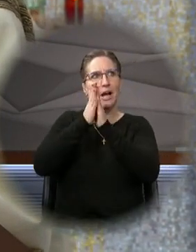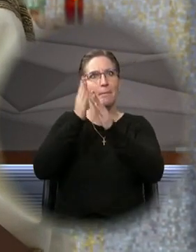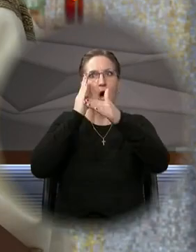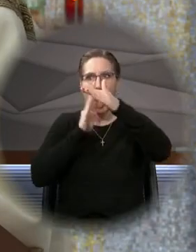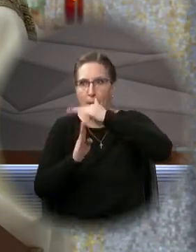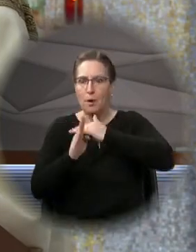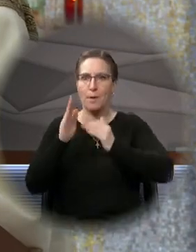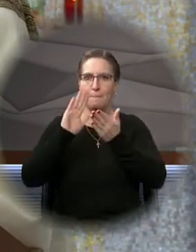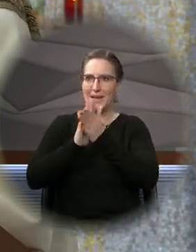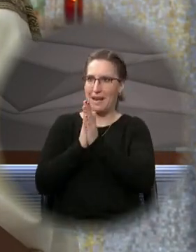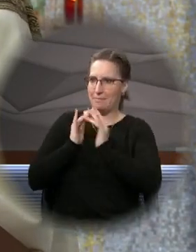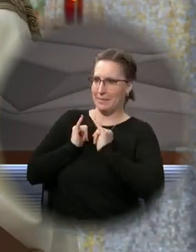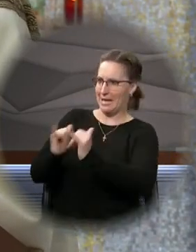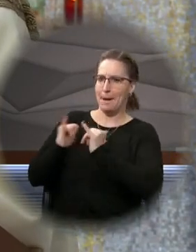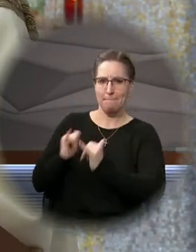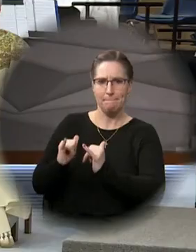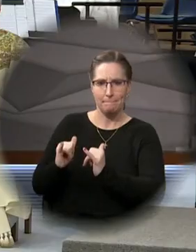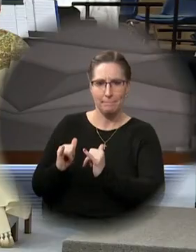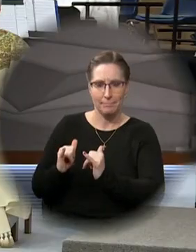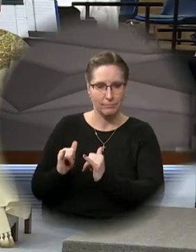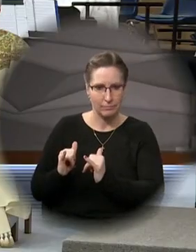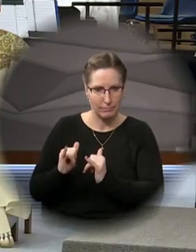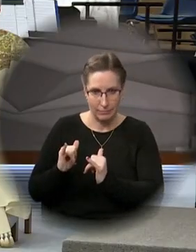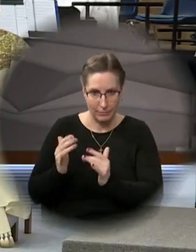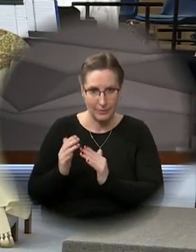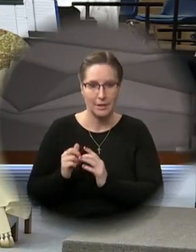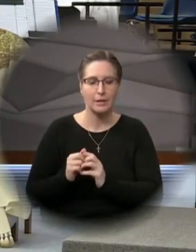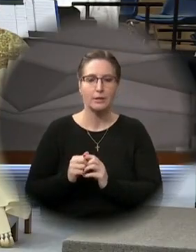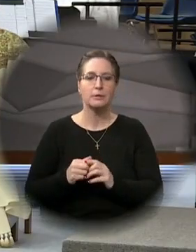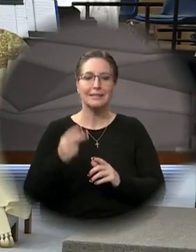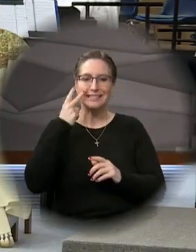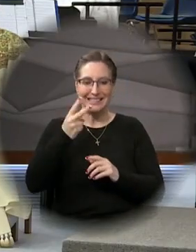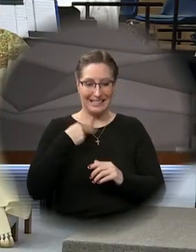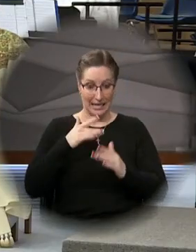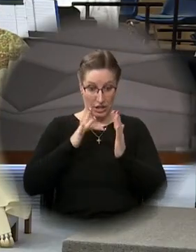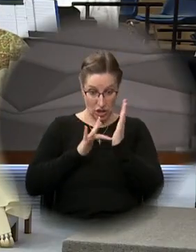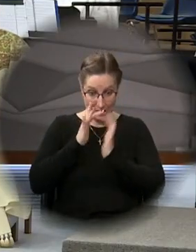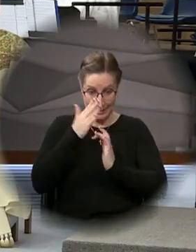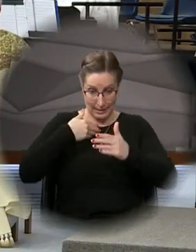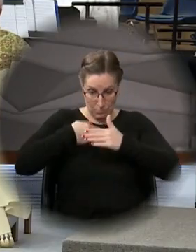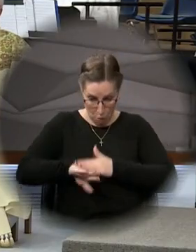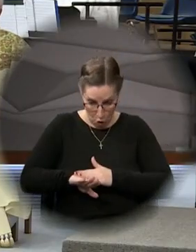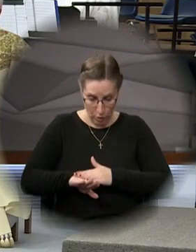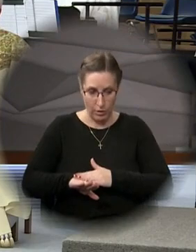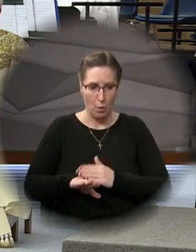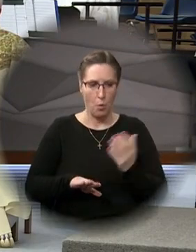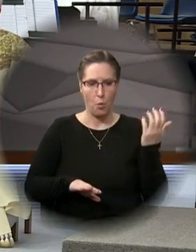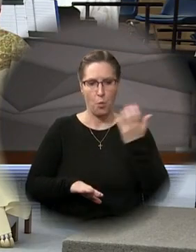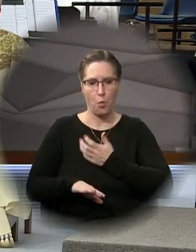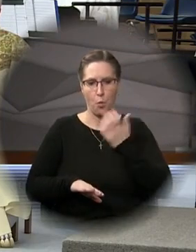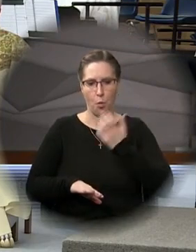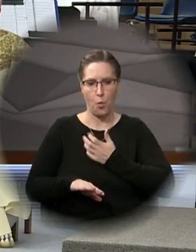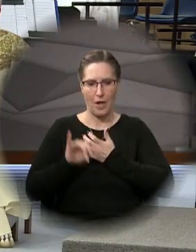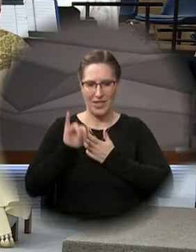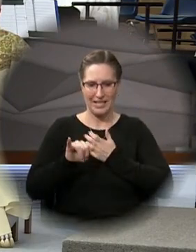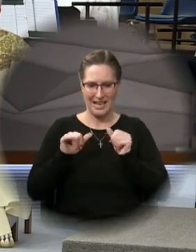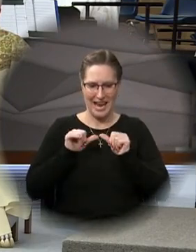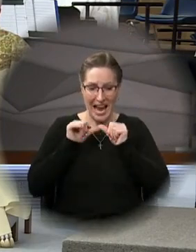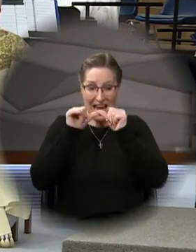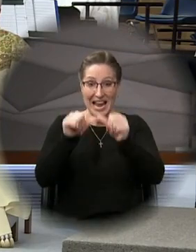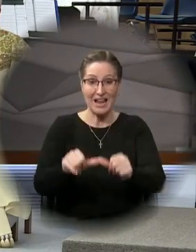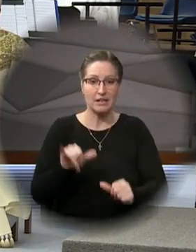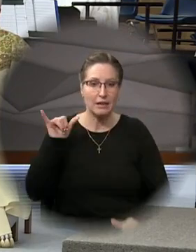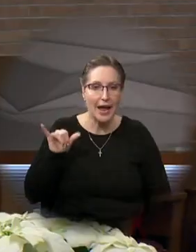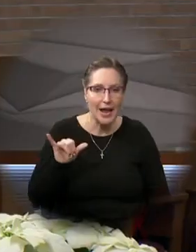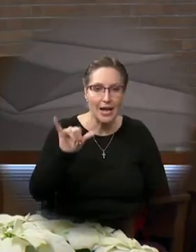creatures. And we see in the incarnation and birth of Jesus this remarkable infinite mercy